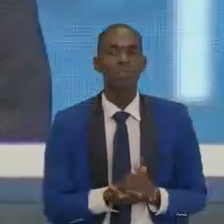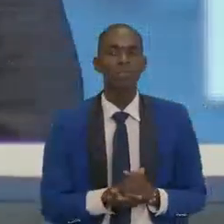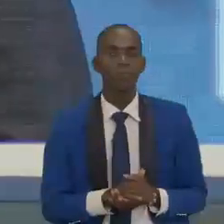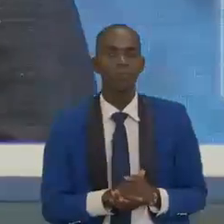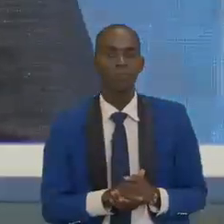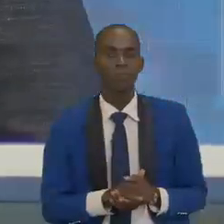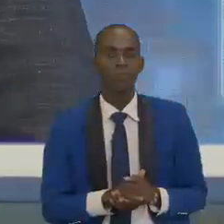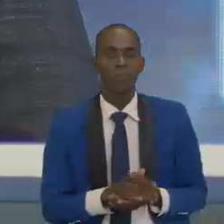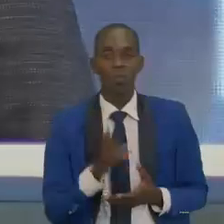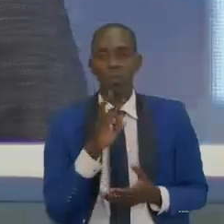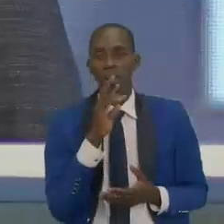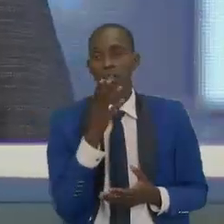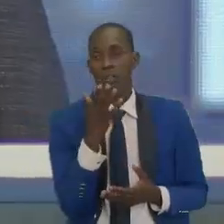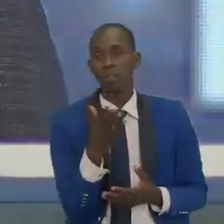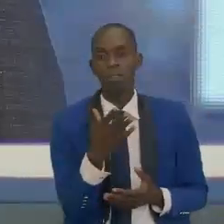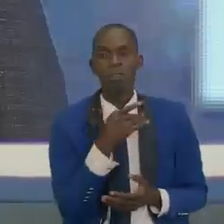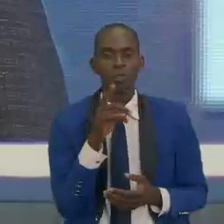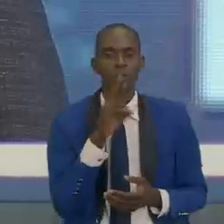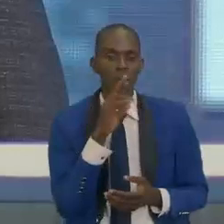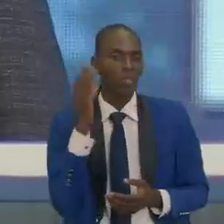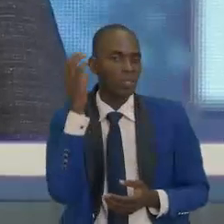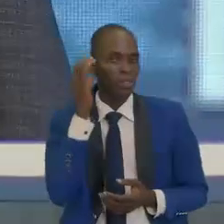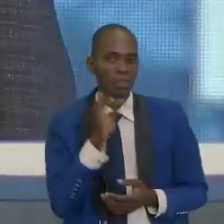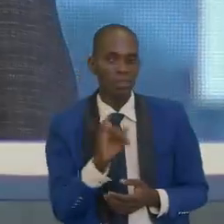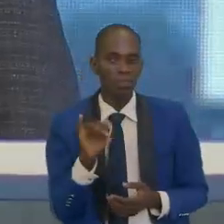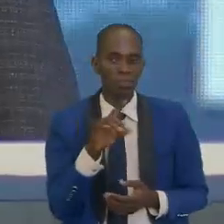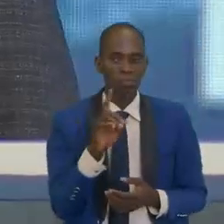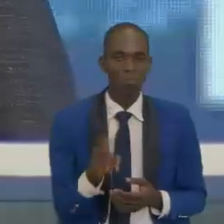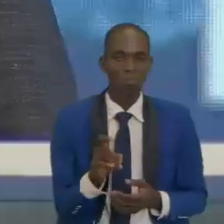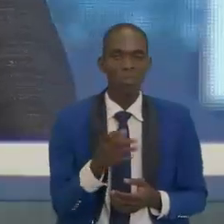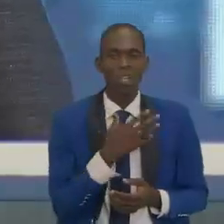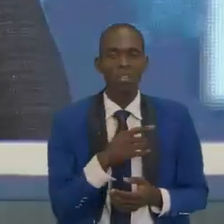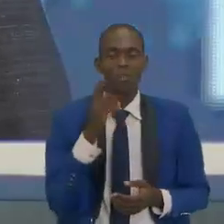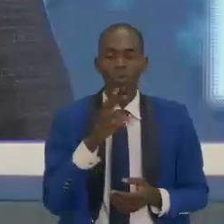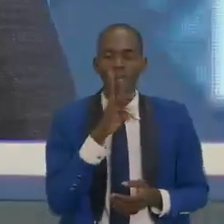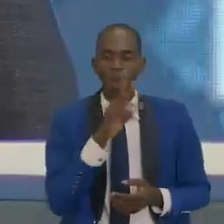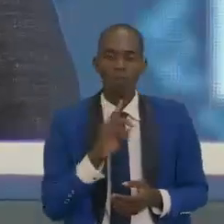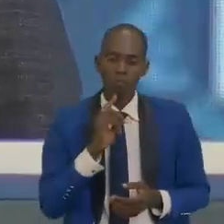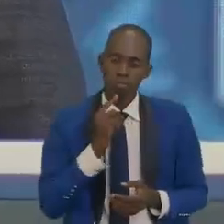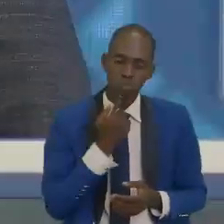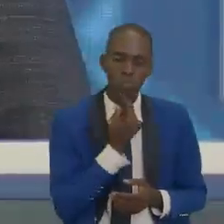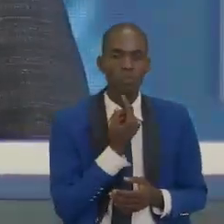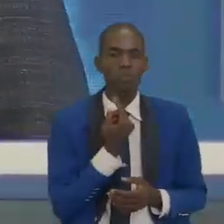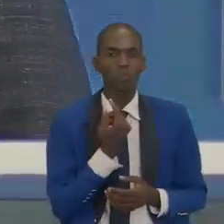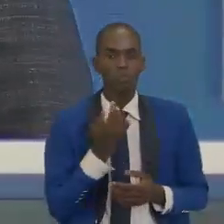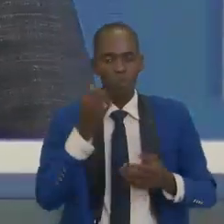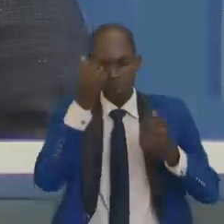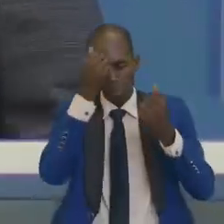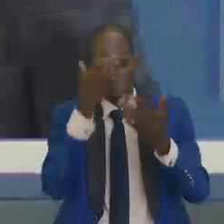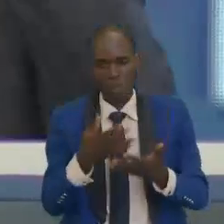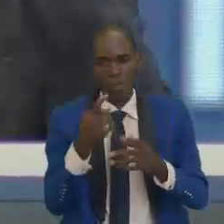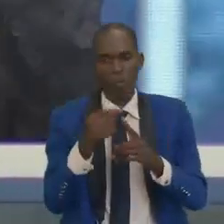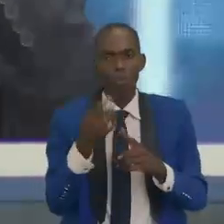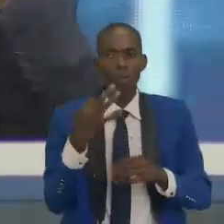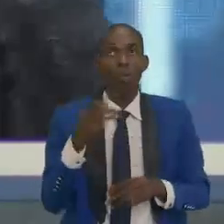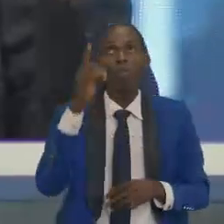You are there and you're hearing, and you diligently hearken to the word of God. And